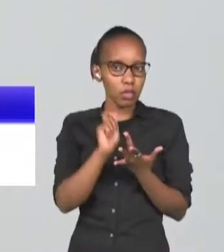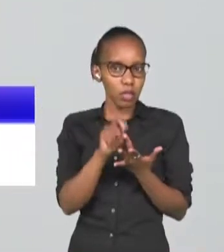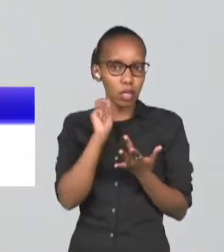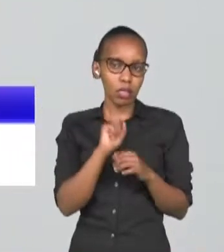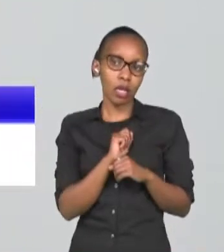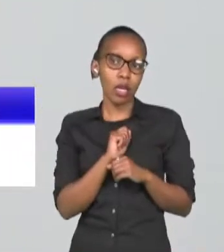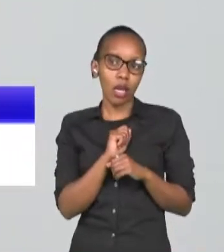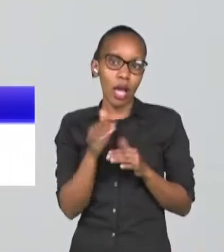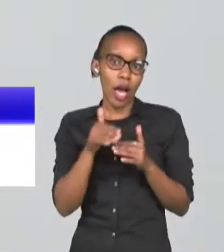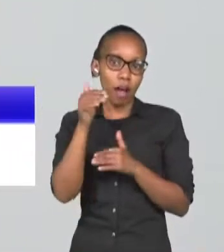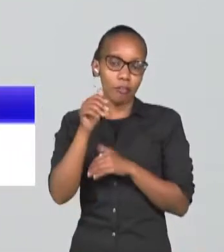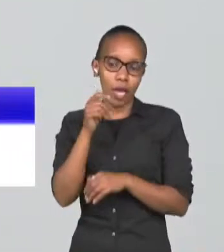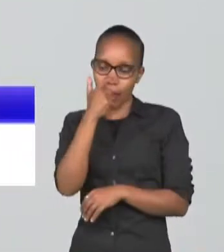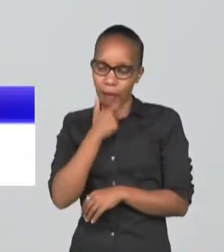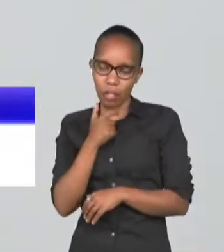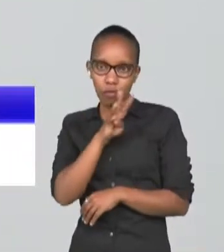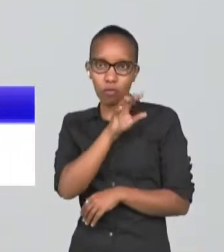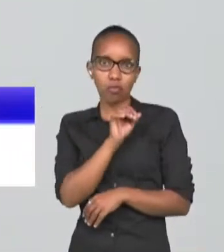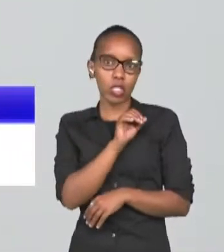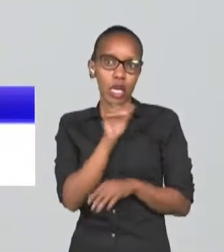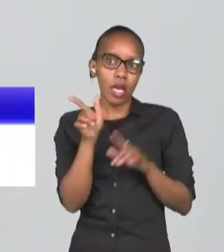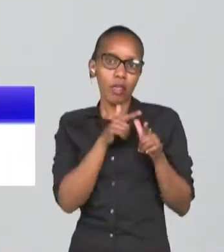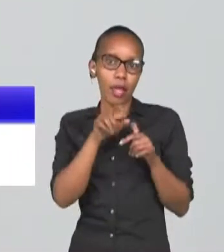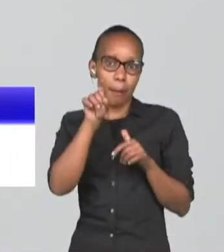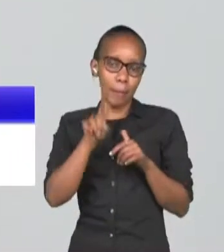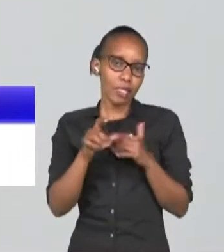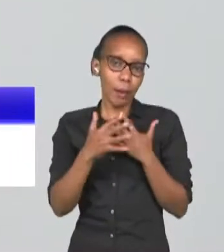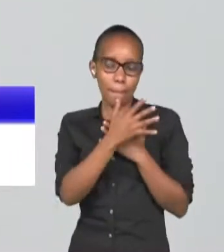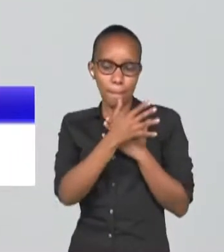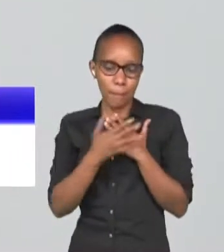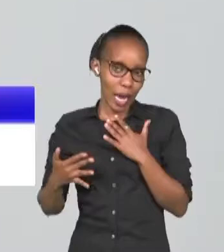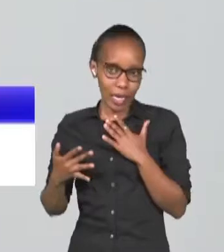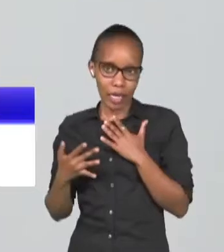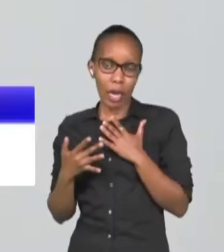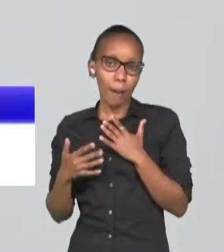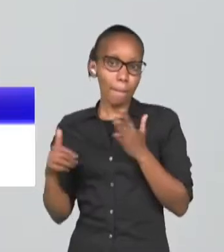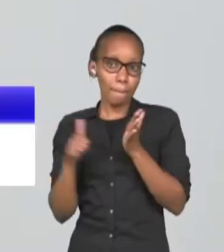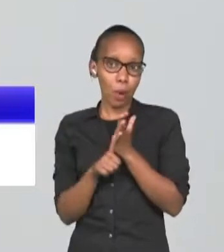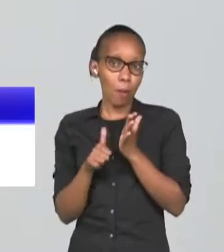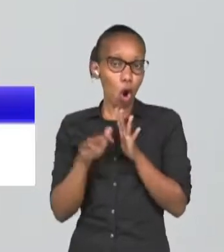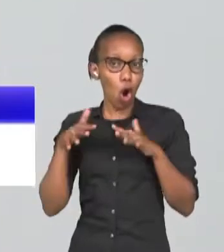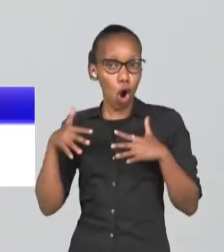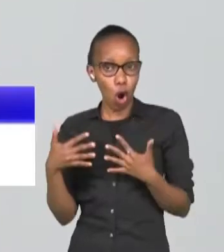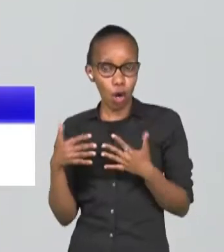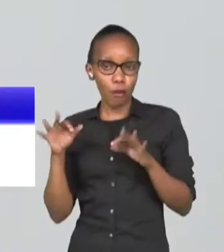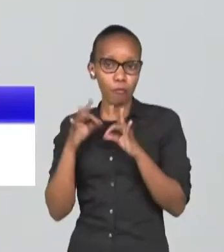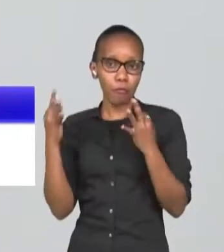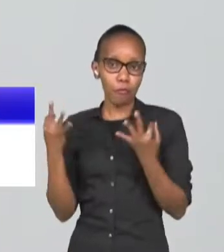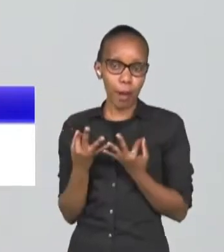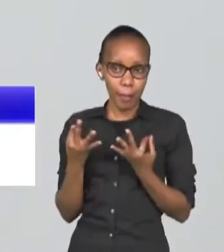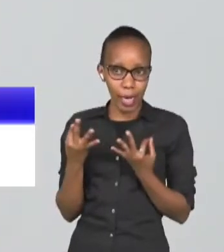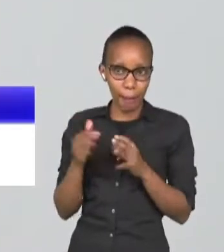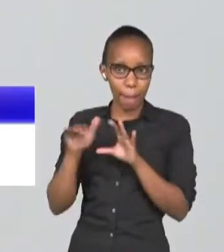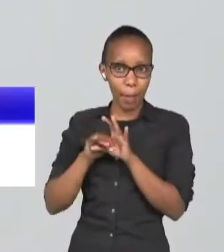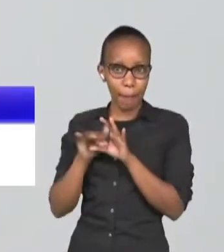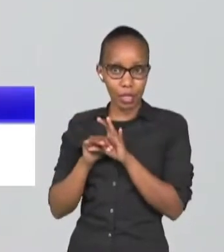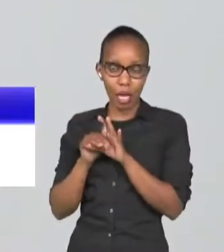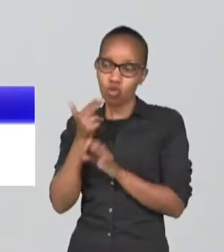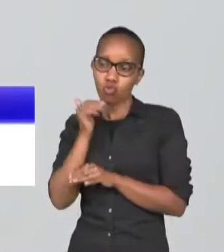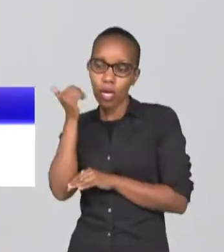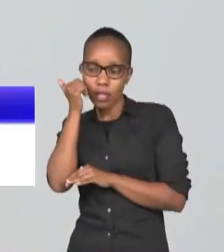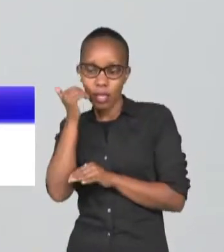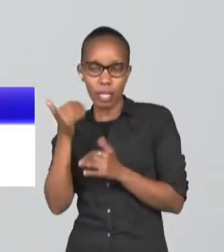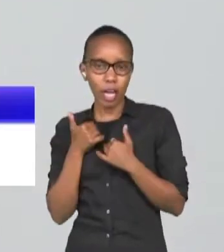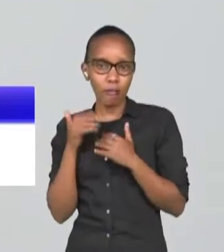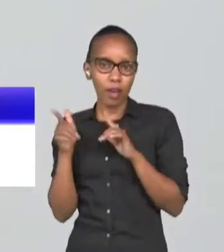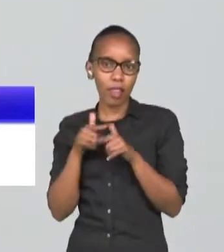the age of 40, you should have a fasting blood sugar. Or if you have a family history of diabetes, you should also go